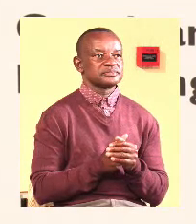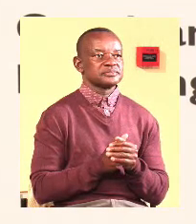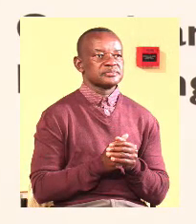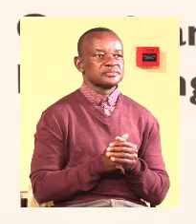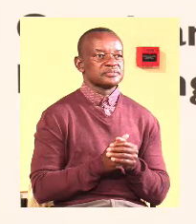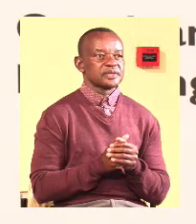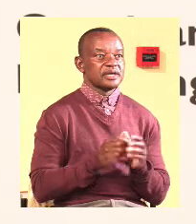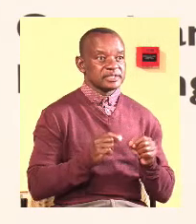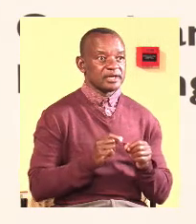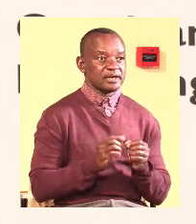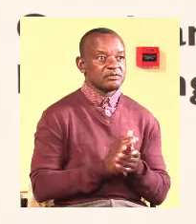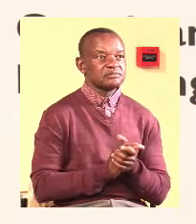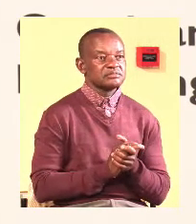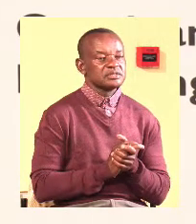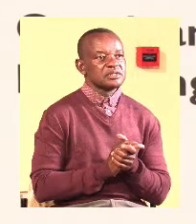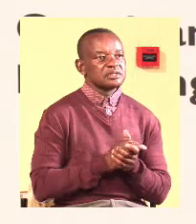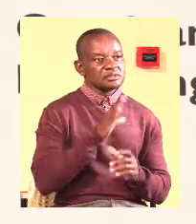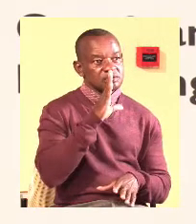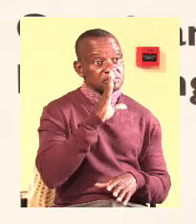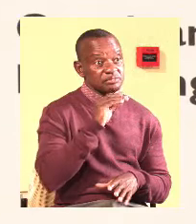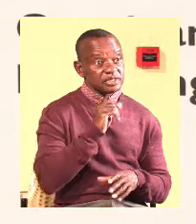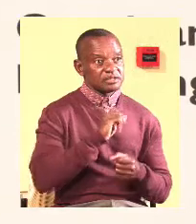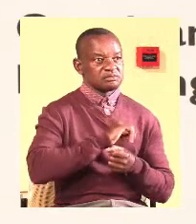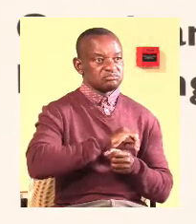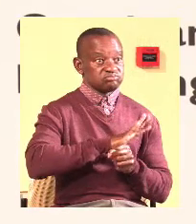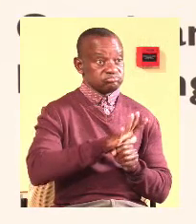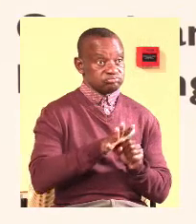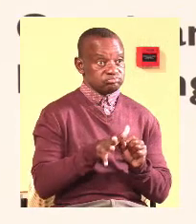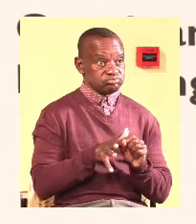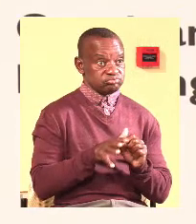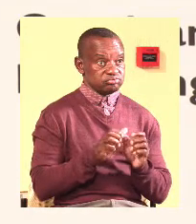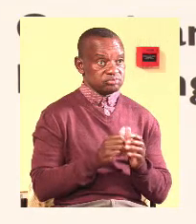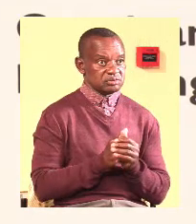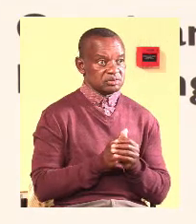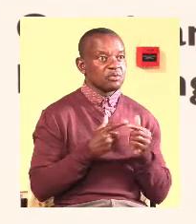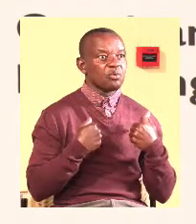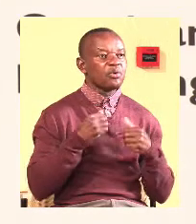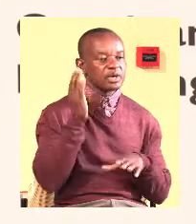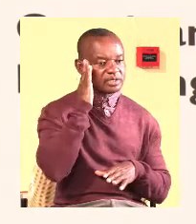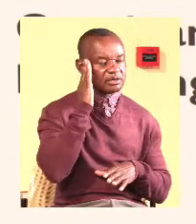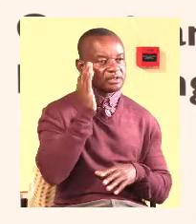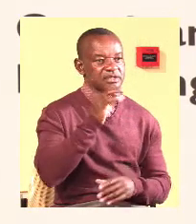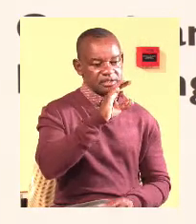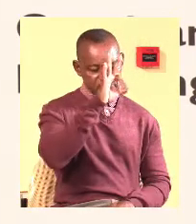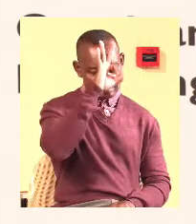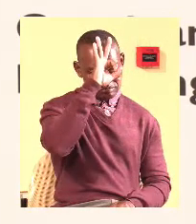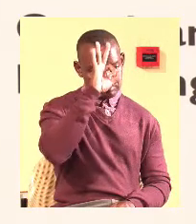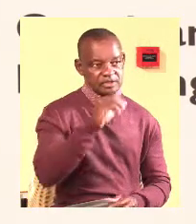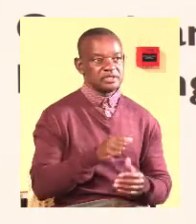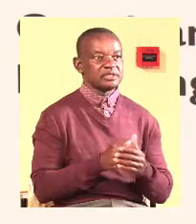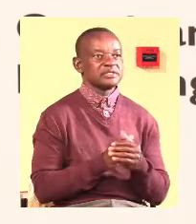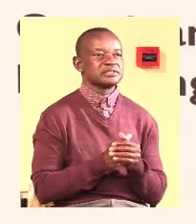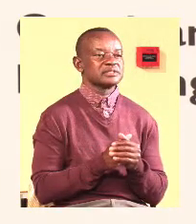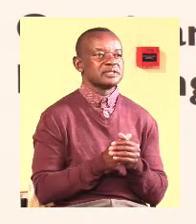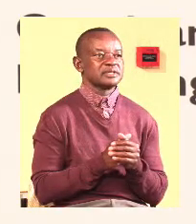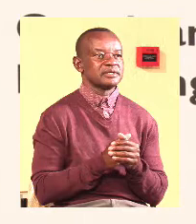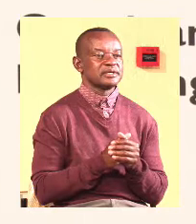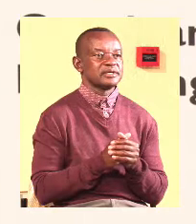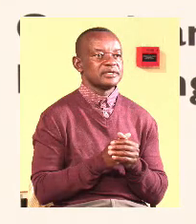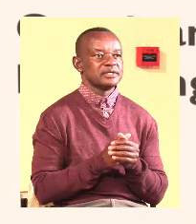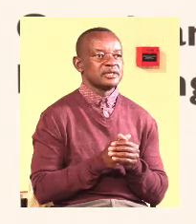recent pandemic, it's no exception. As police, we are still making use of that concept of community policing